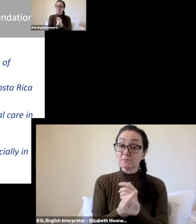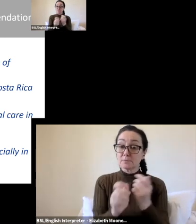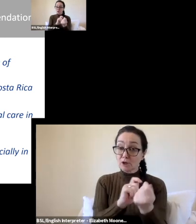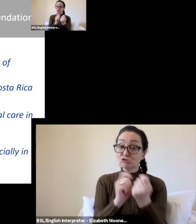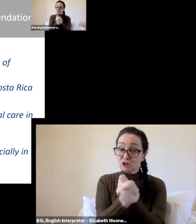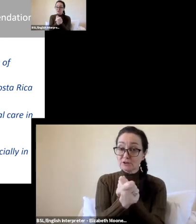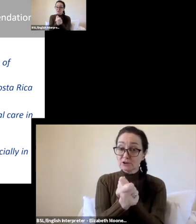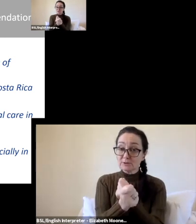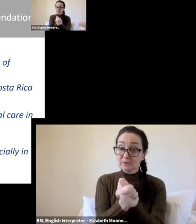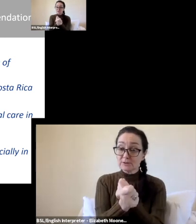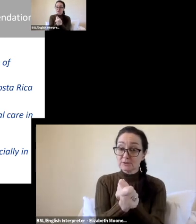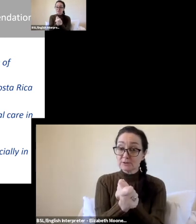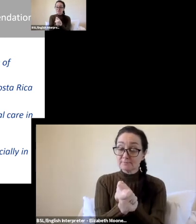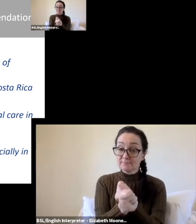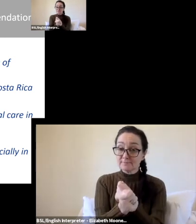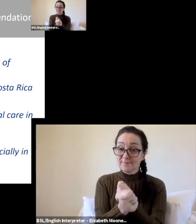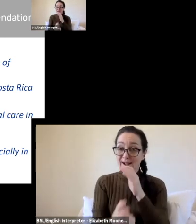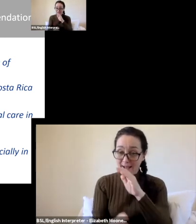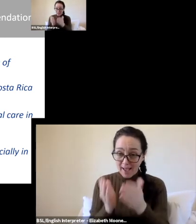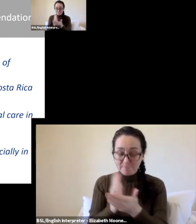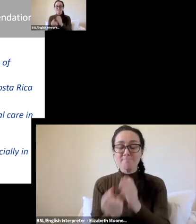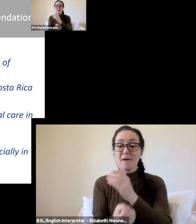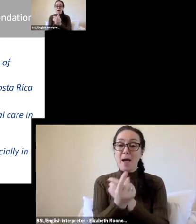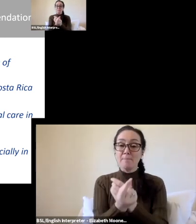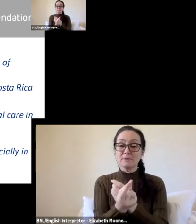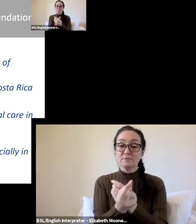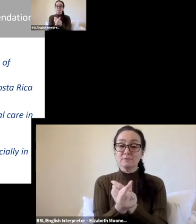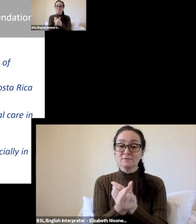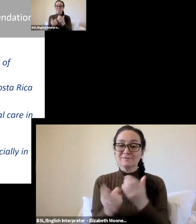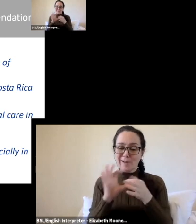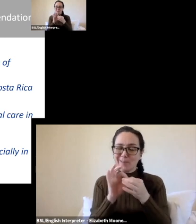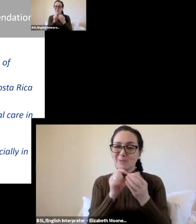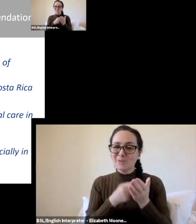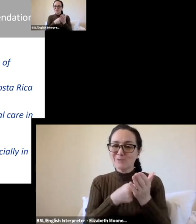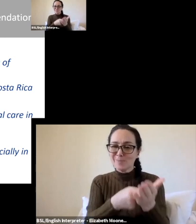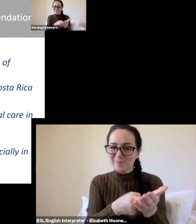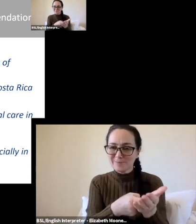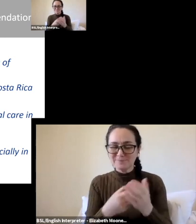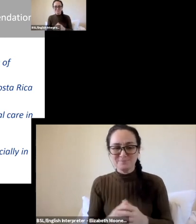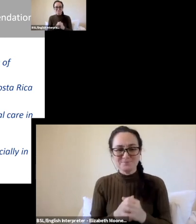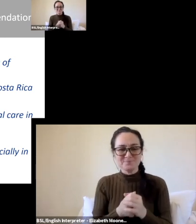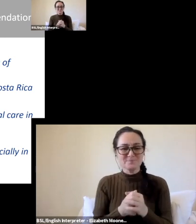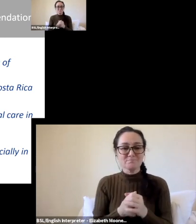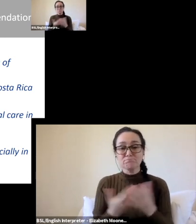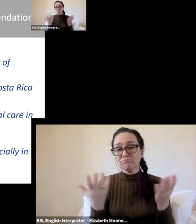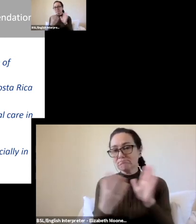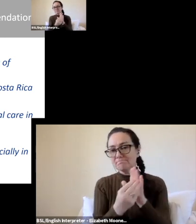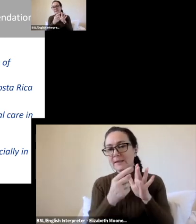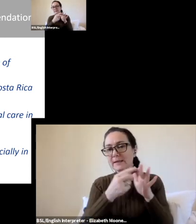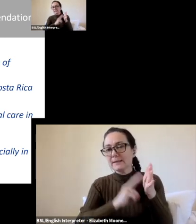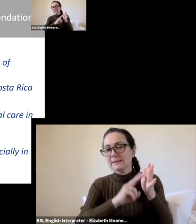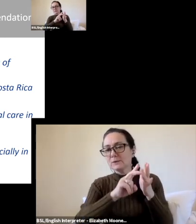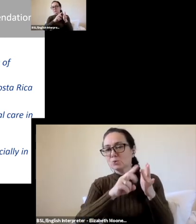the national level to implement those recommendations. For example, we see that in Indonesia,